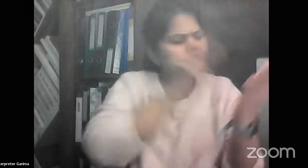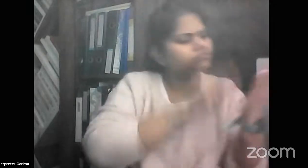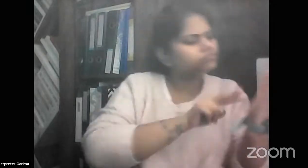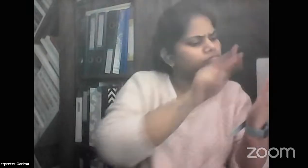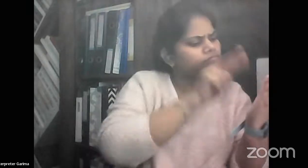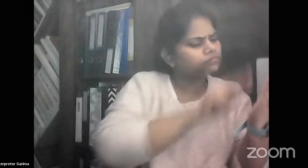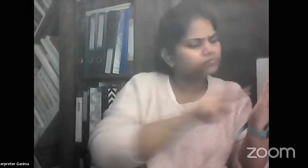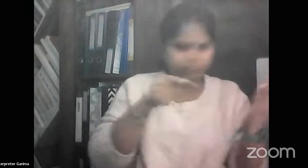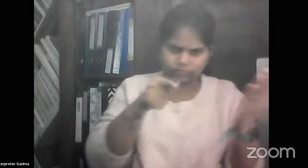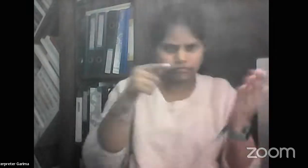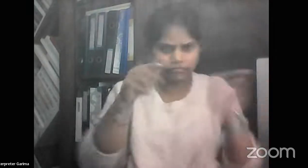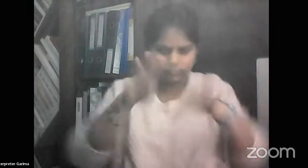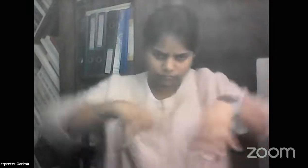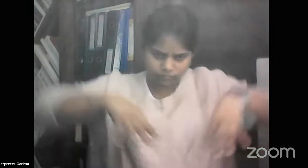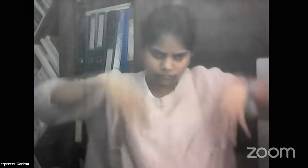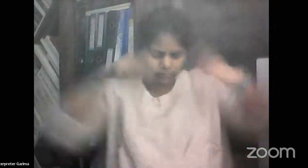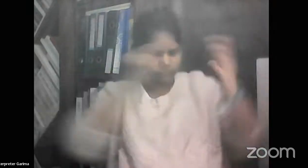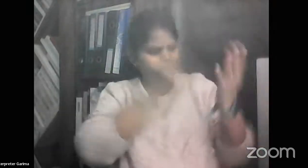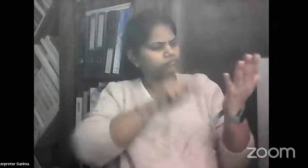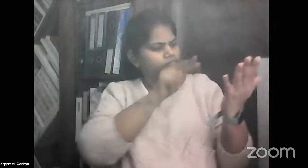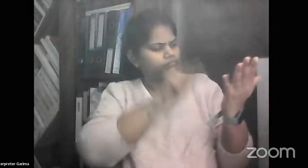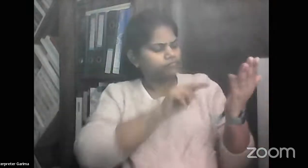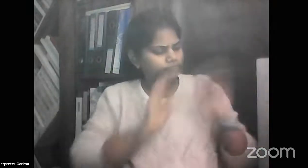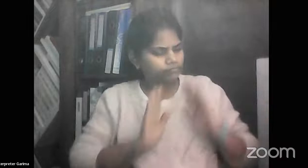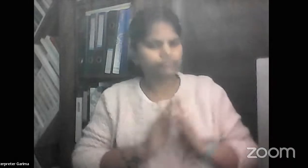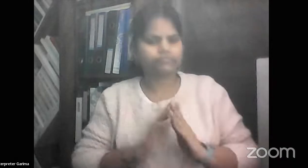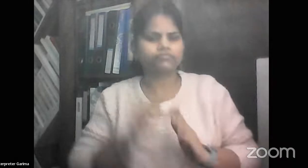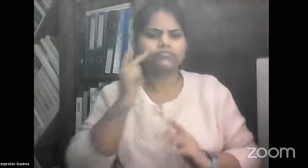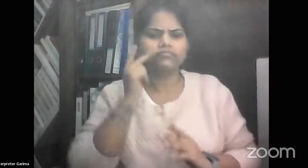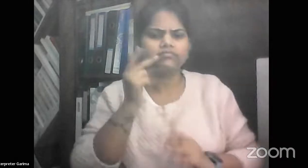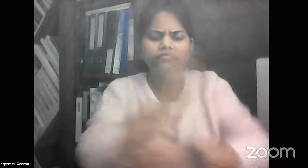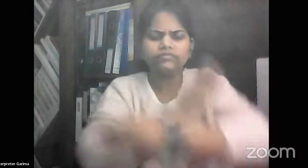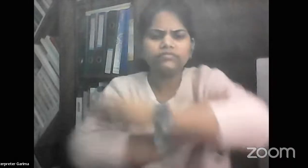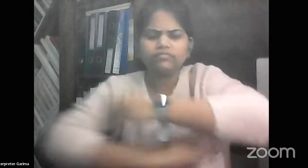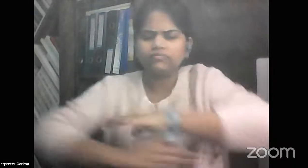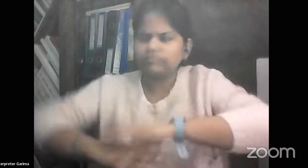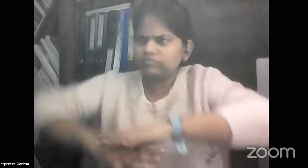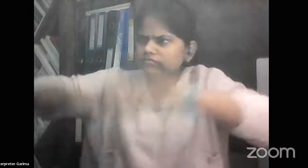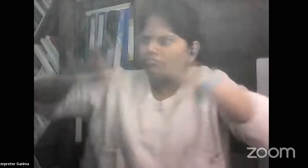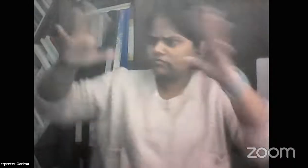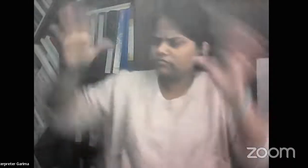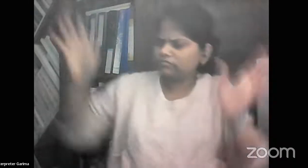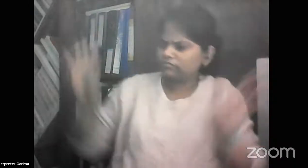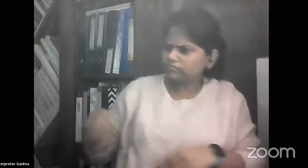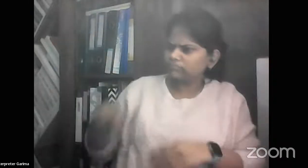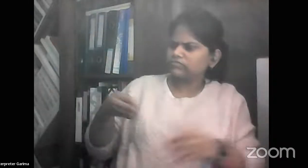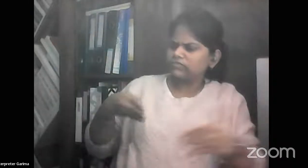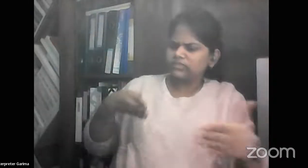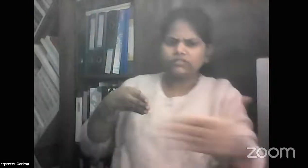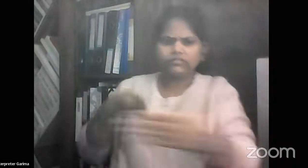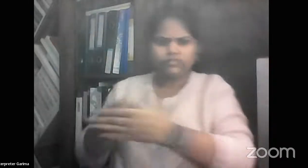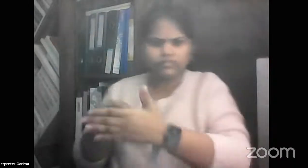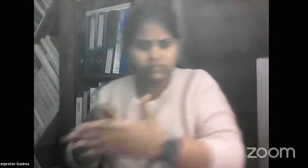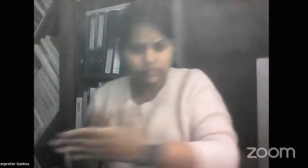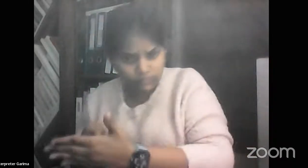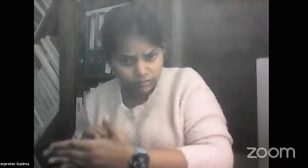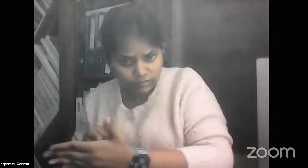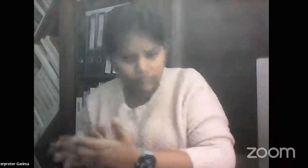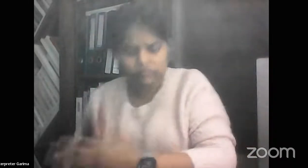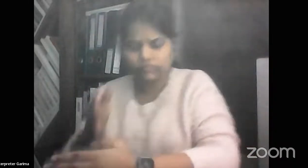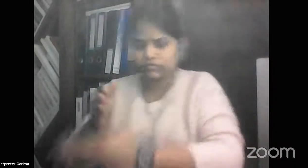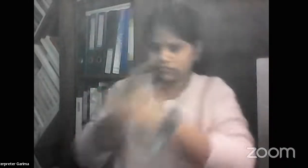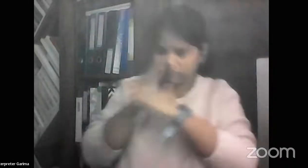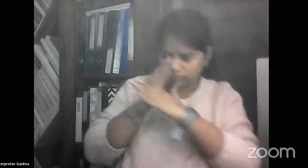conference, I began to ponder over the broader themes of disability leading to resistance, disruption, and transgression. After